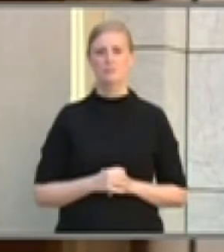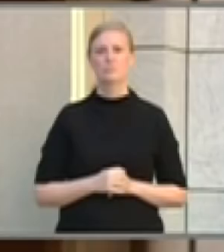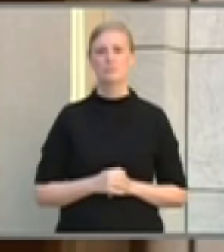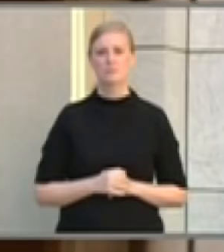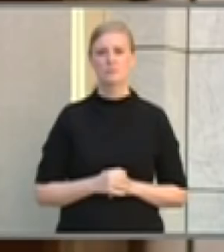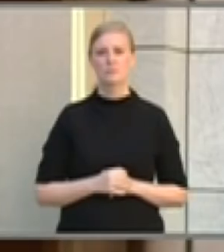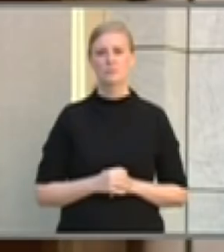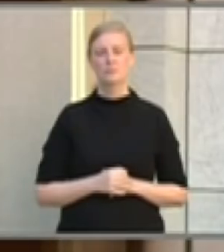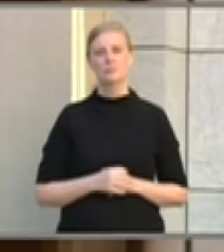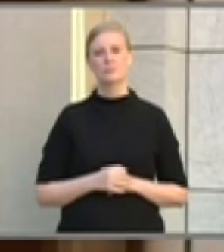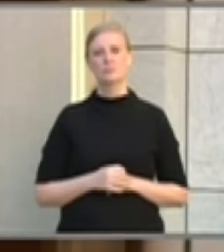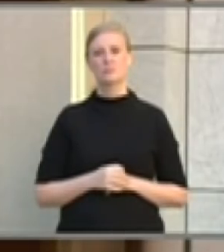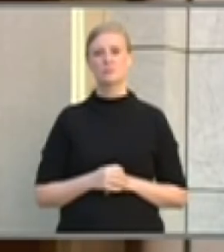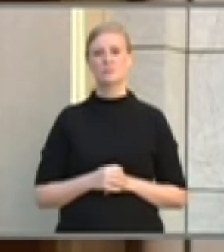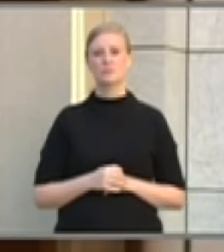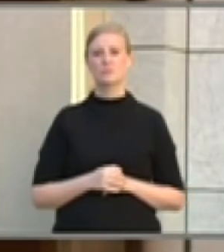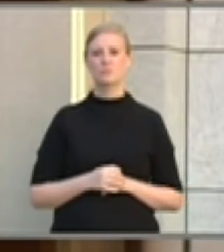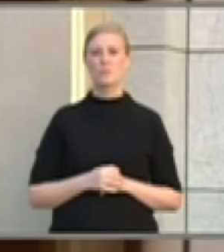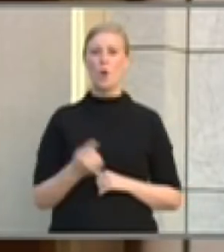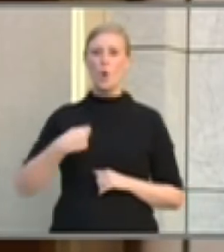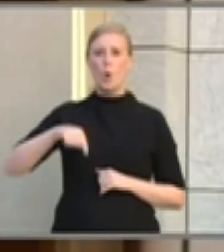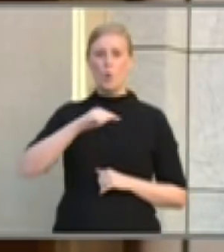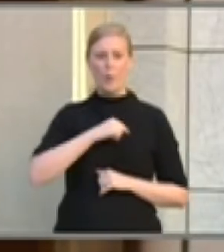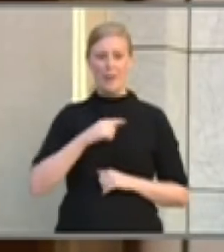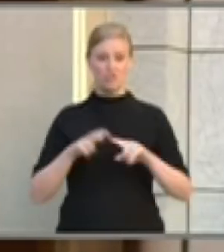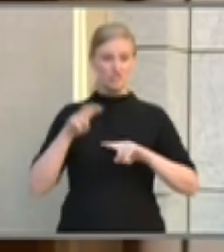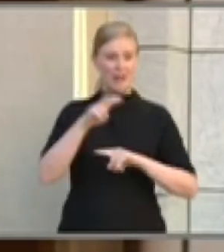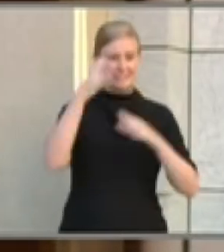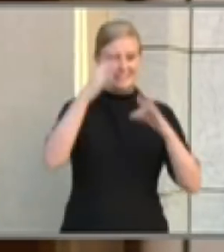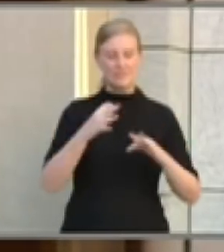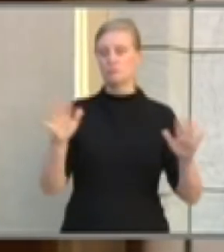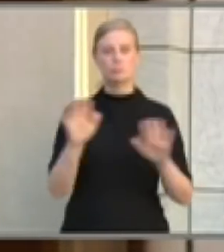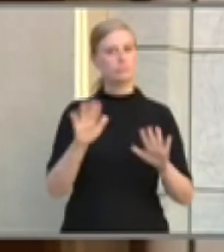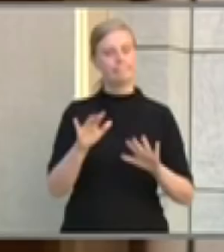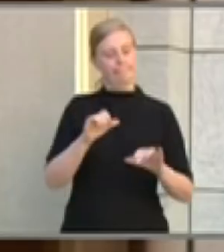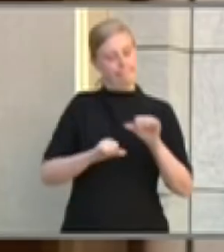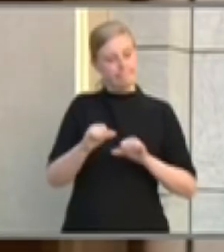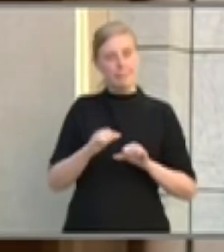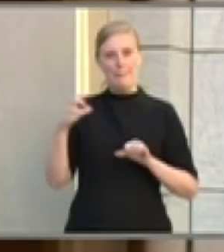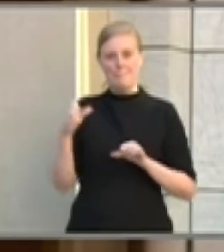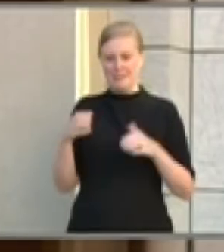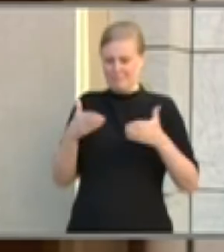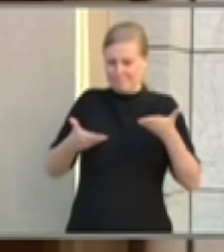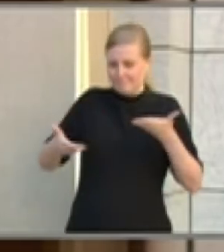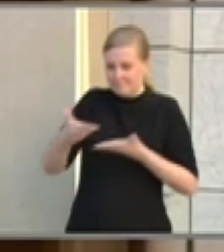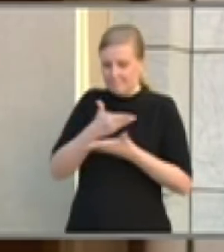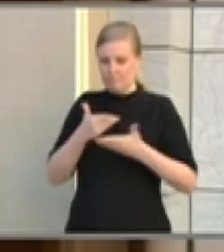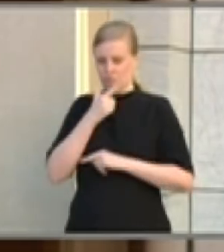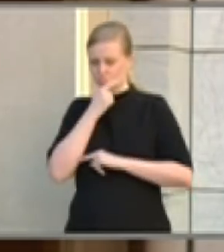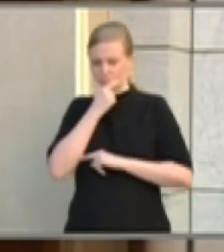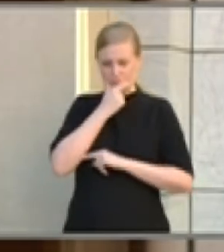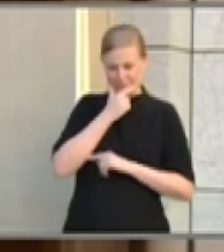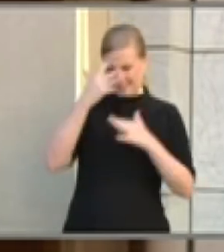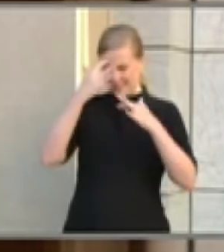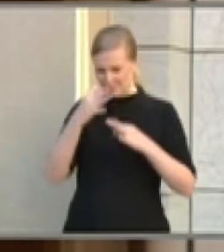Our actions must be well considered. They must be well tempered and targeted. They